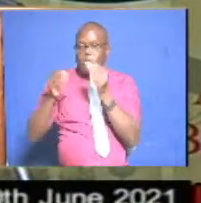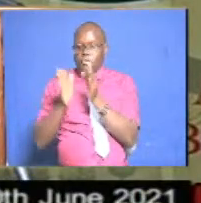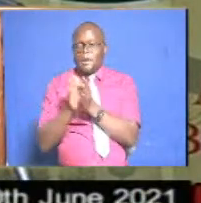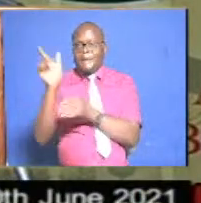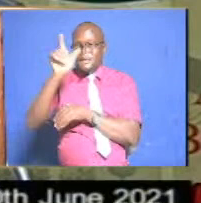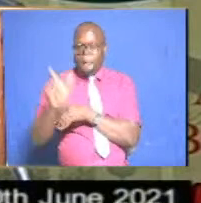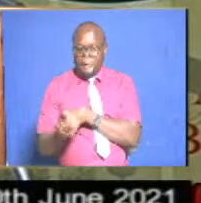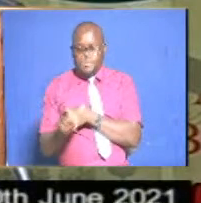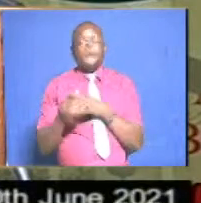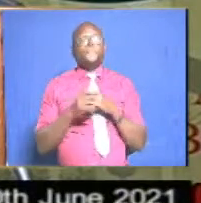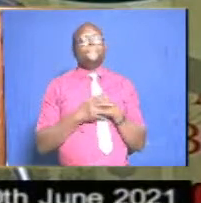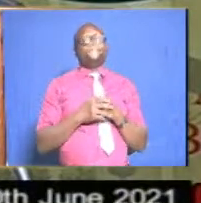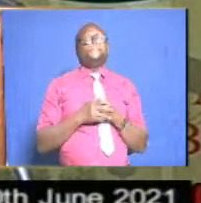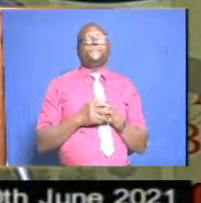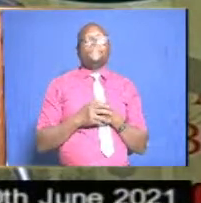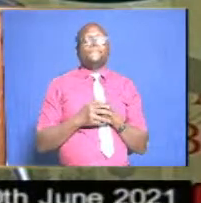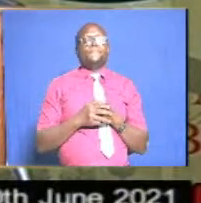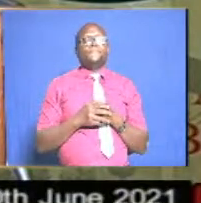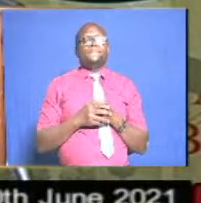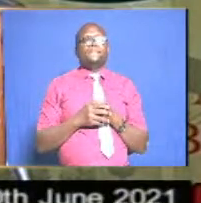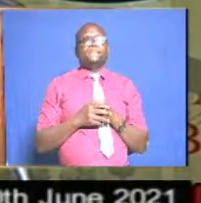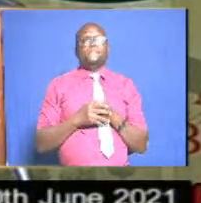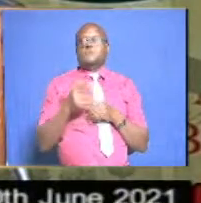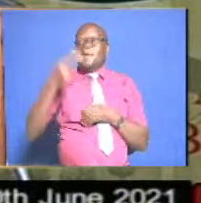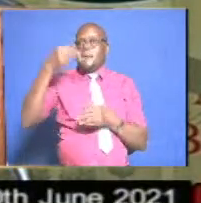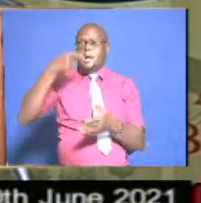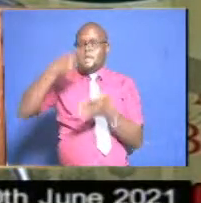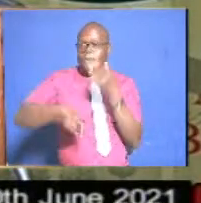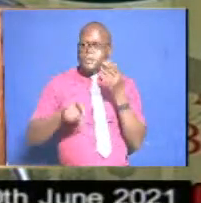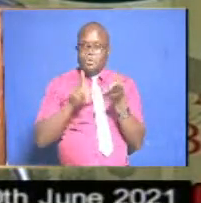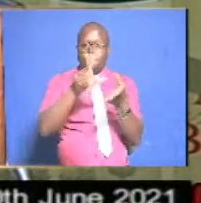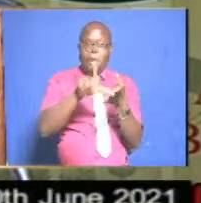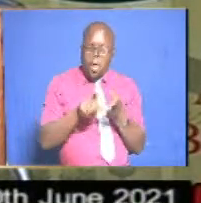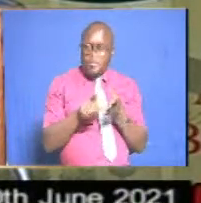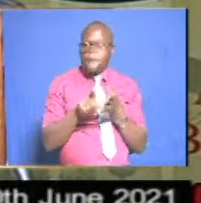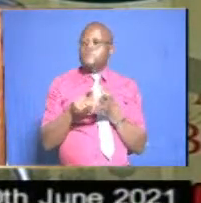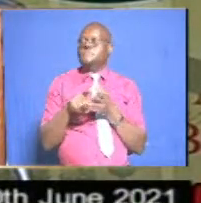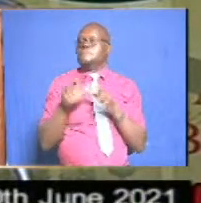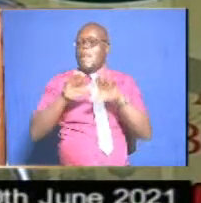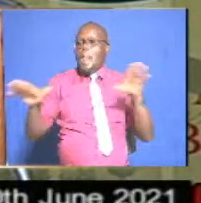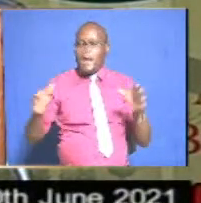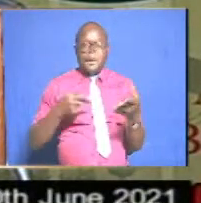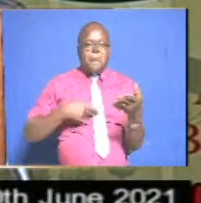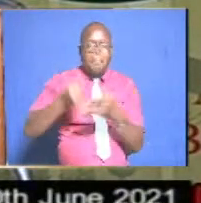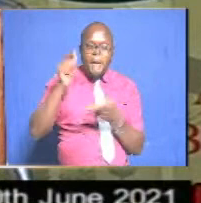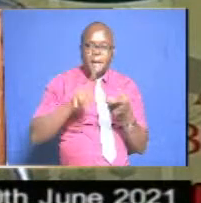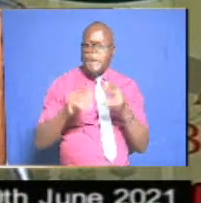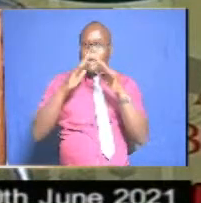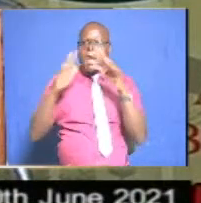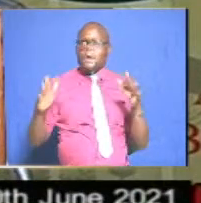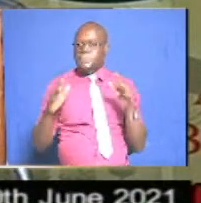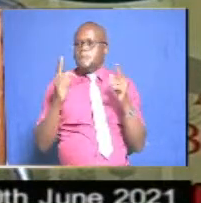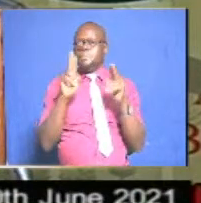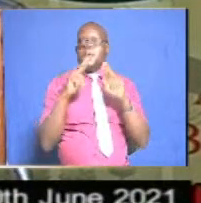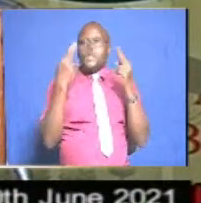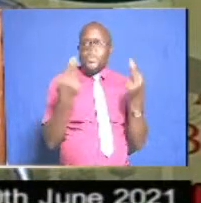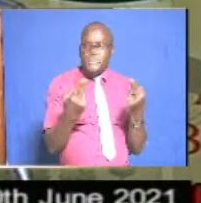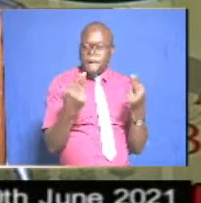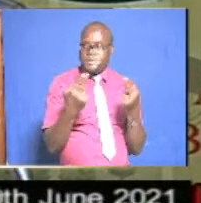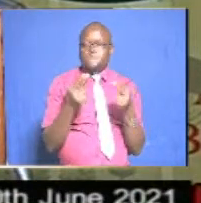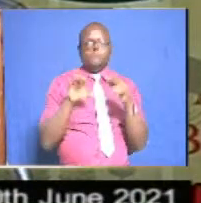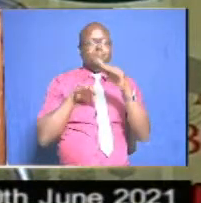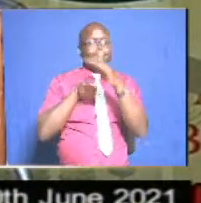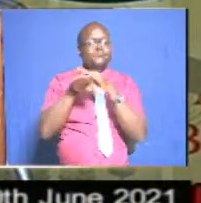Mr. Speaker, the high cost of mortgages, land acquisition, and housing unit has limited access